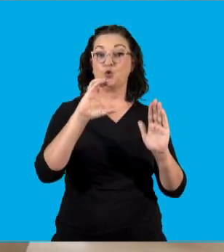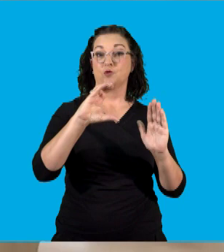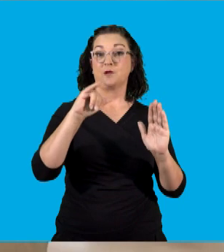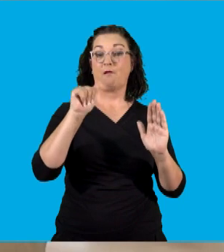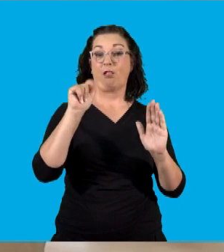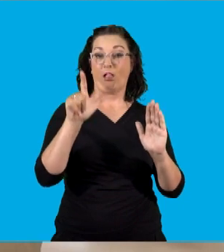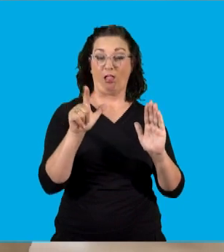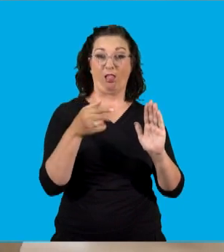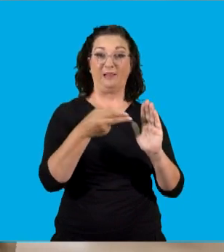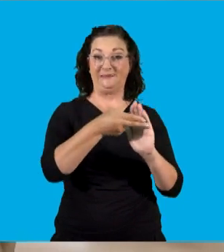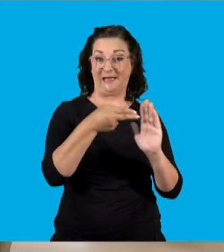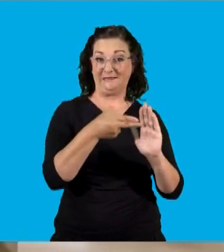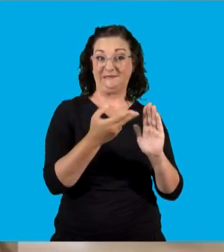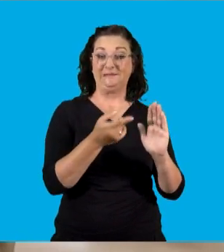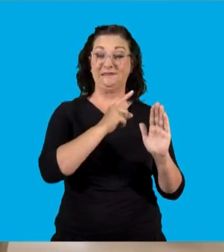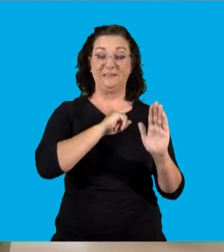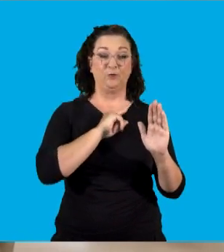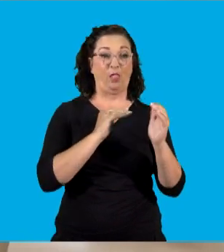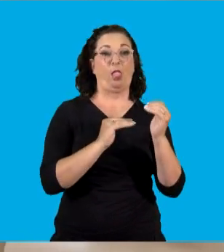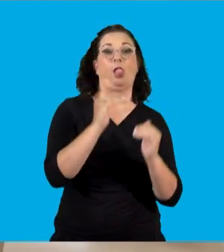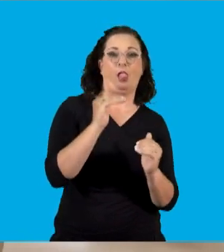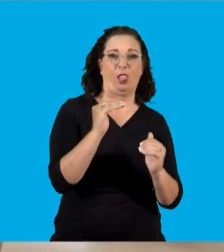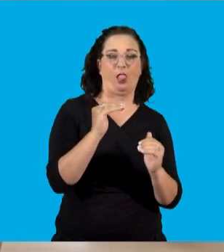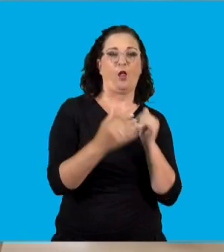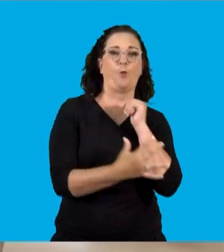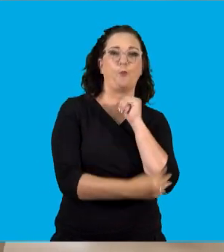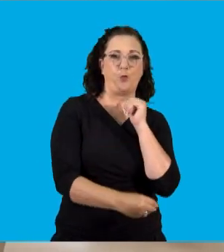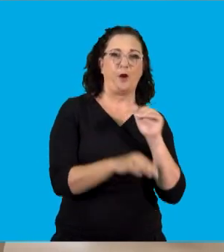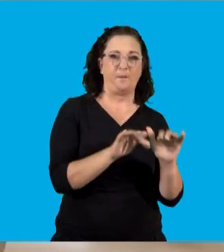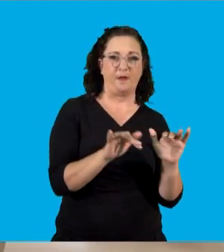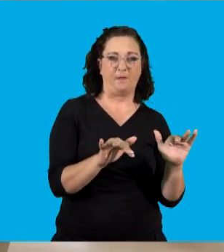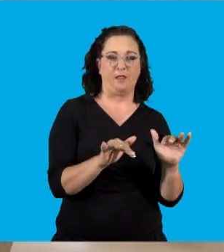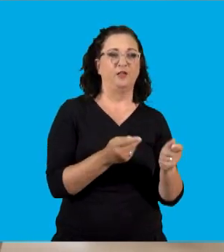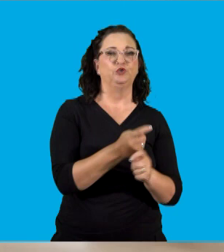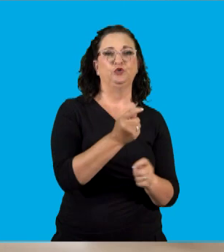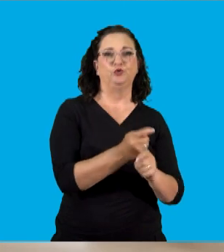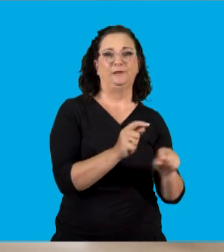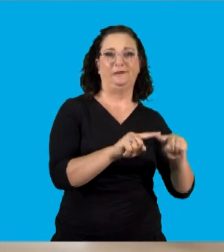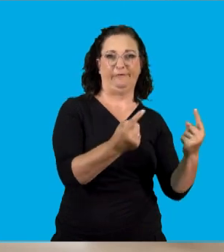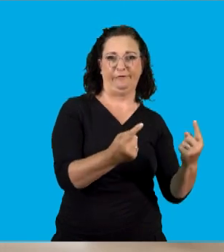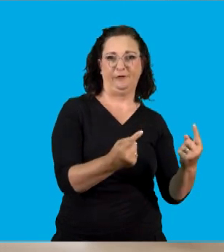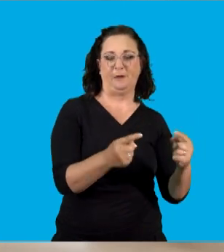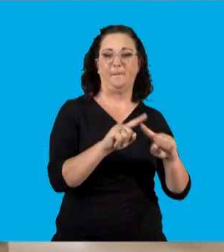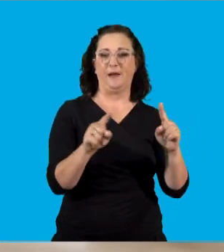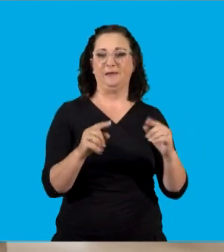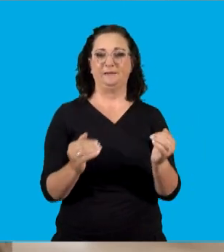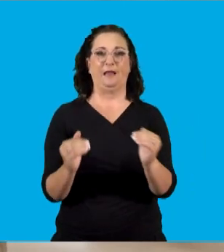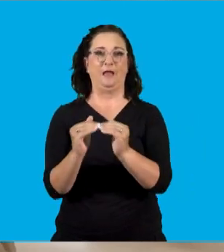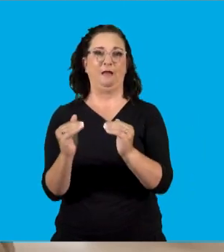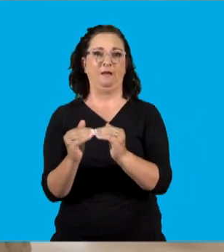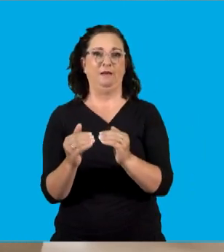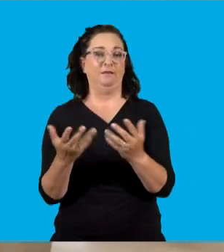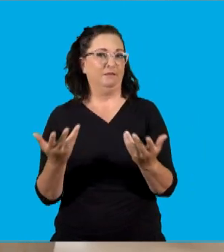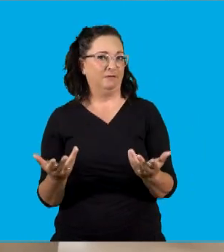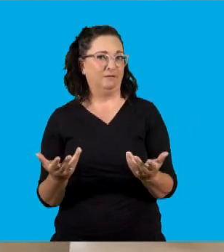treated somehow the way they are treated, and those who are poor are also treated somehow the way they are treated. There's no equality in terms of